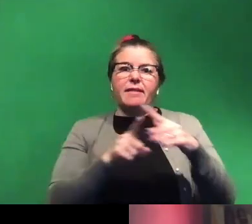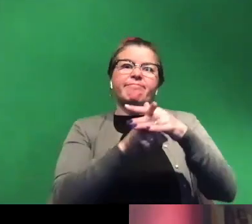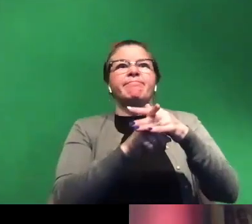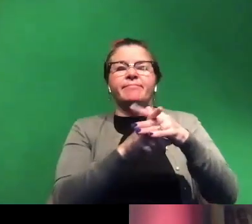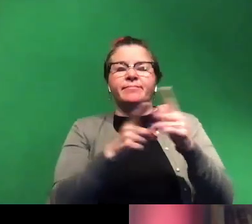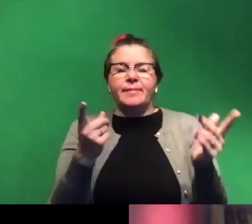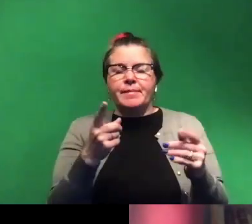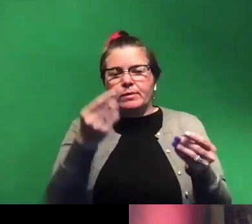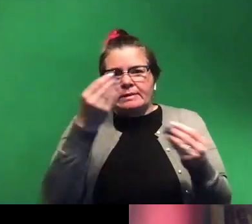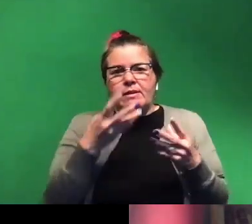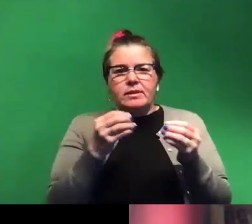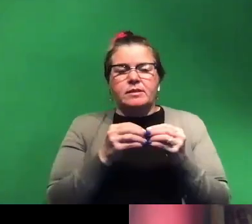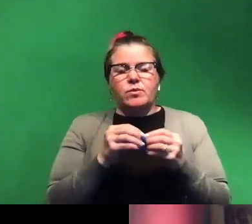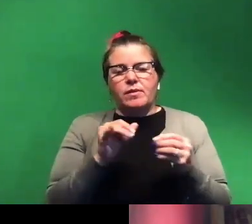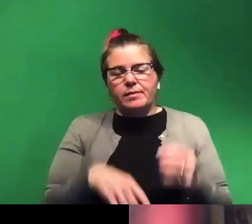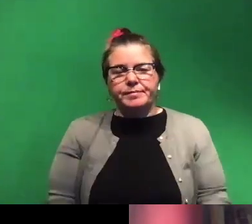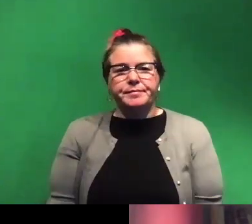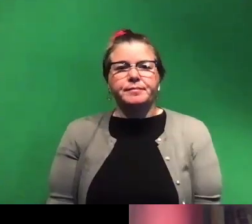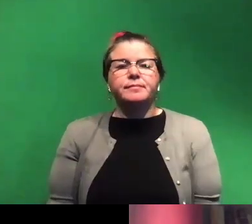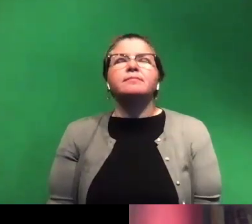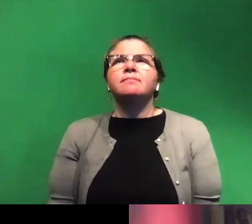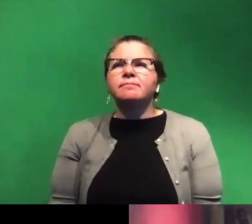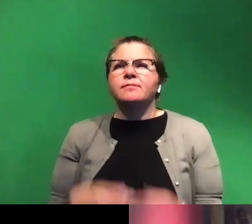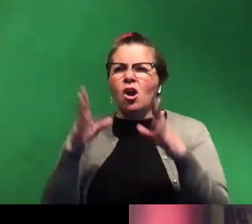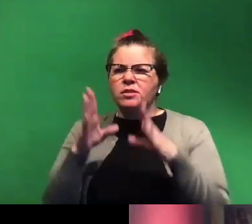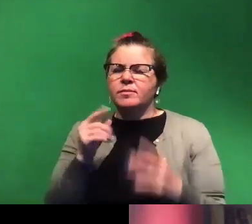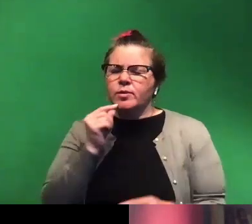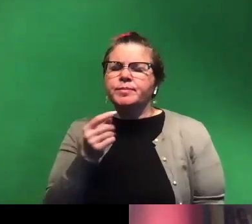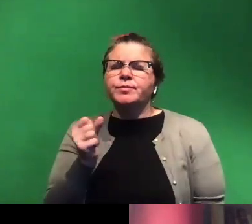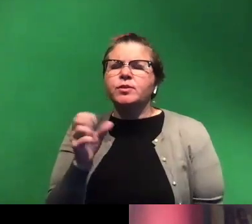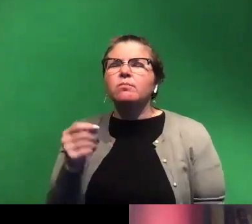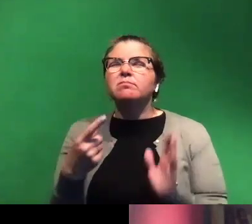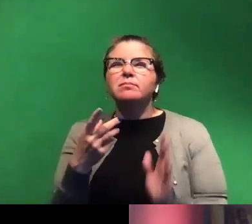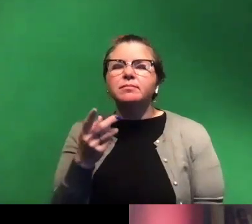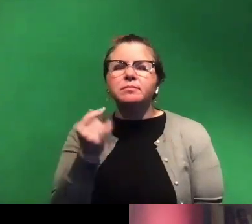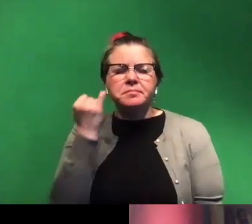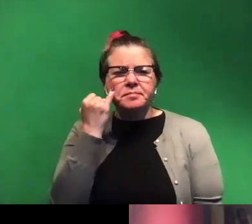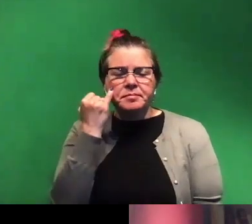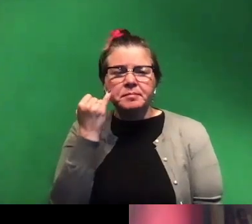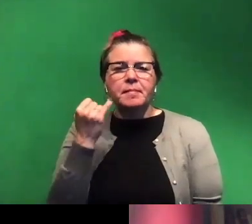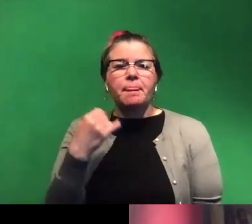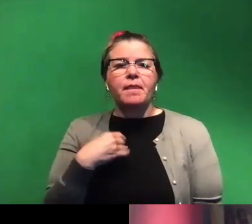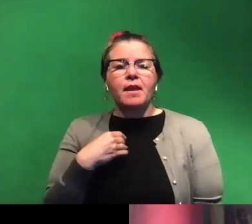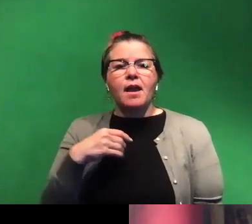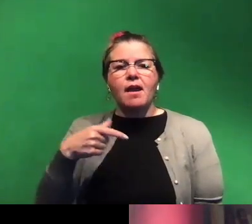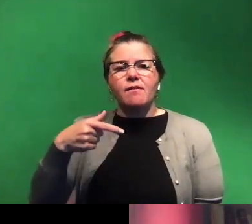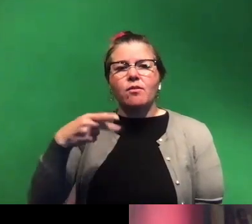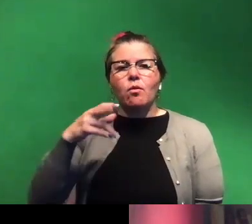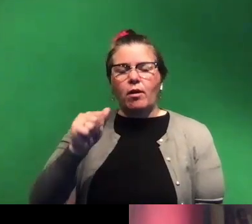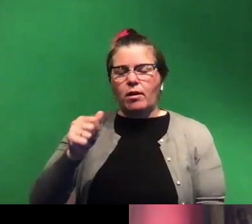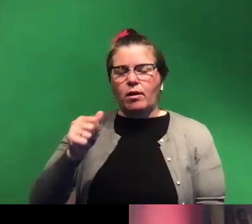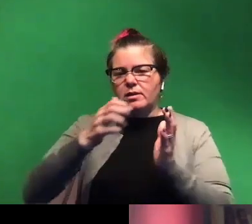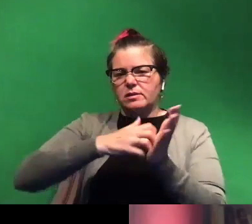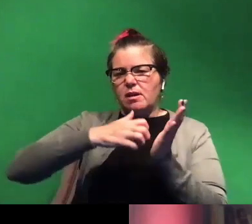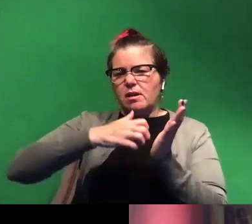more. And that's when we dig. Awesome. That's cool. So like, let's say there's like a quarry being dug, for